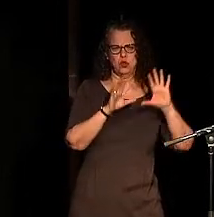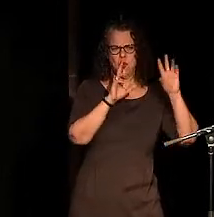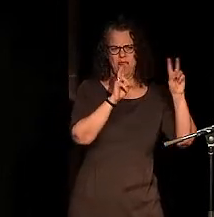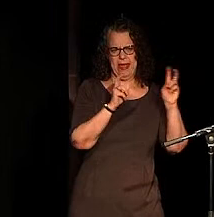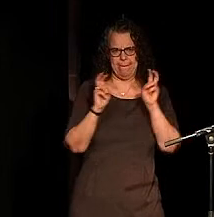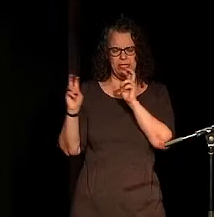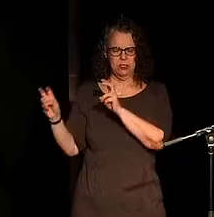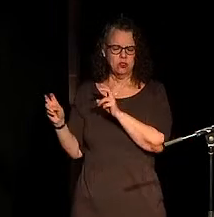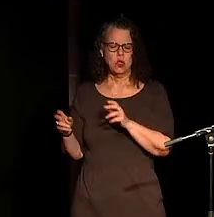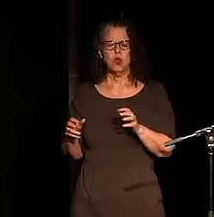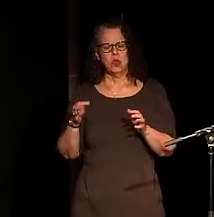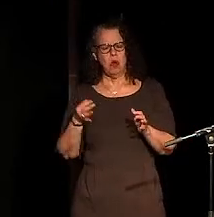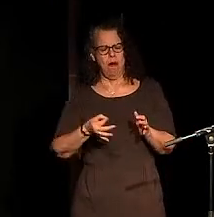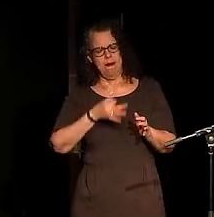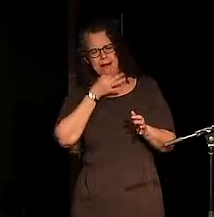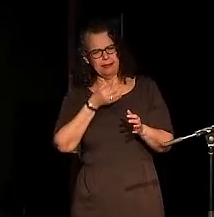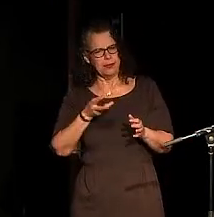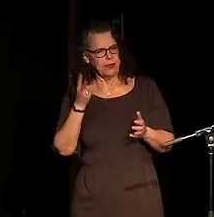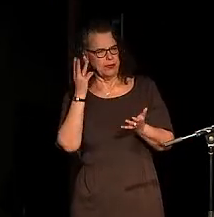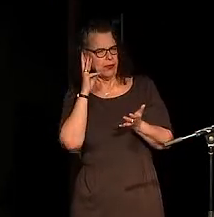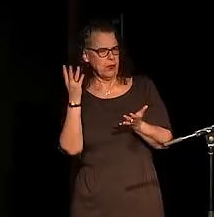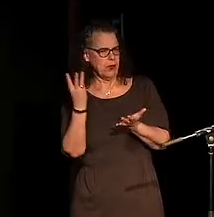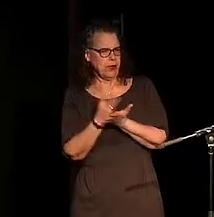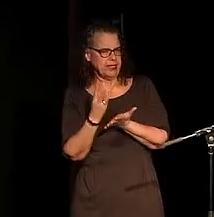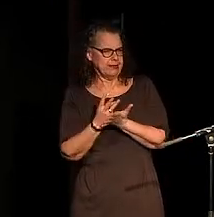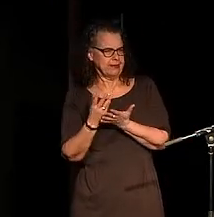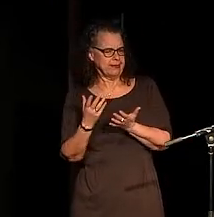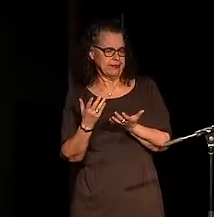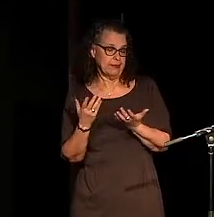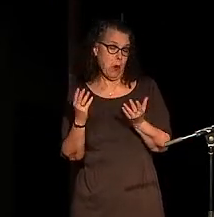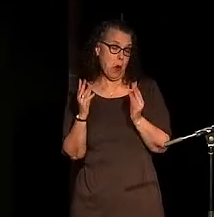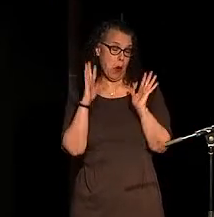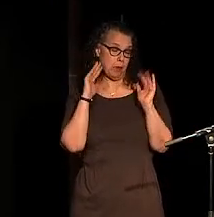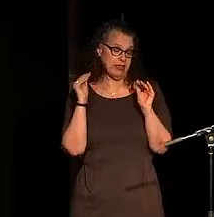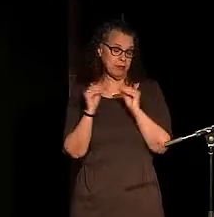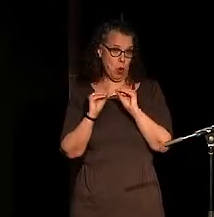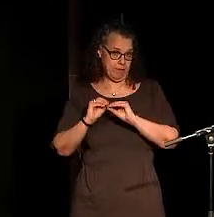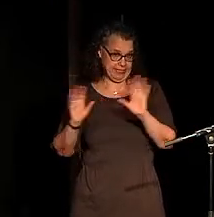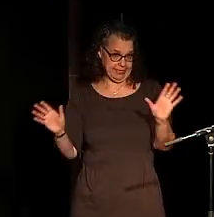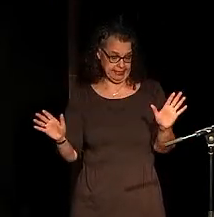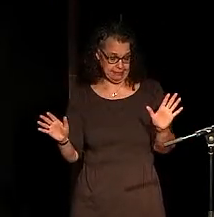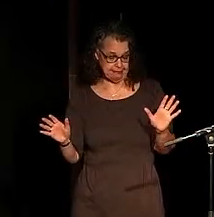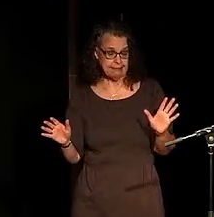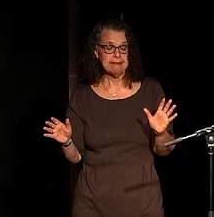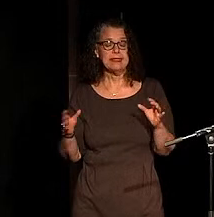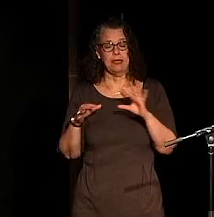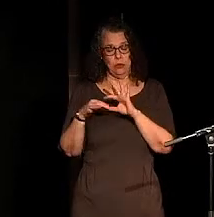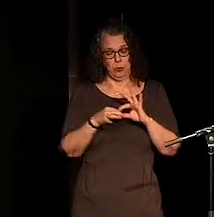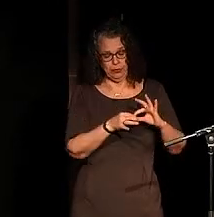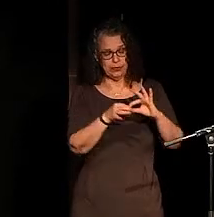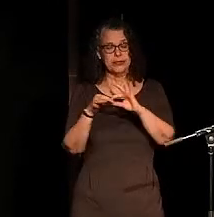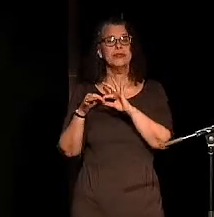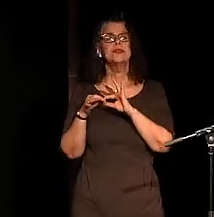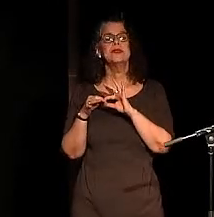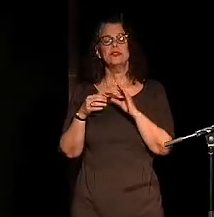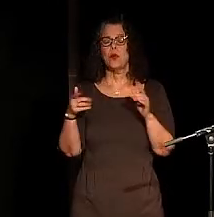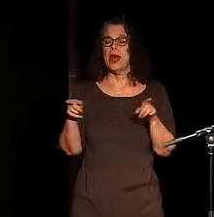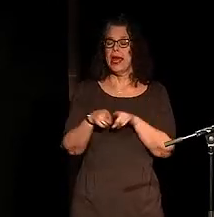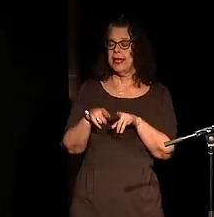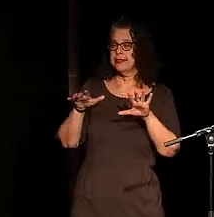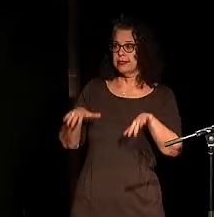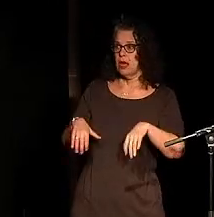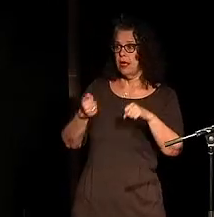expert witnesses here comes across in a more coherent way, or so we hope. Now, and as your host, I have to say I'm interested